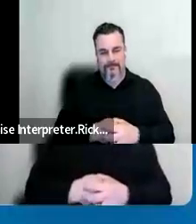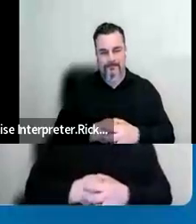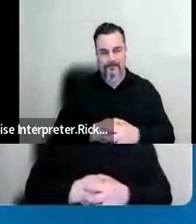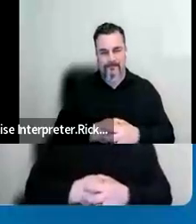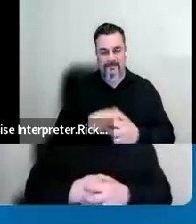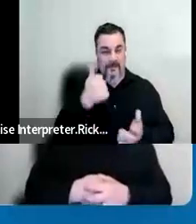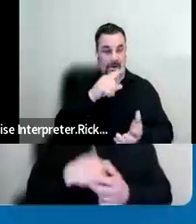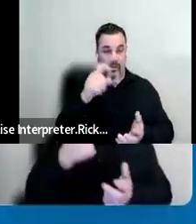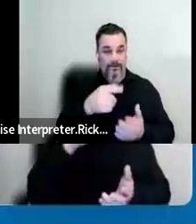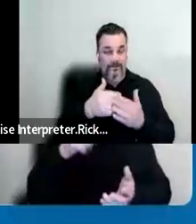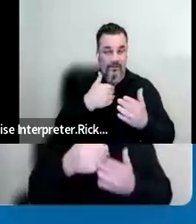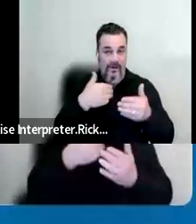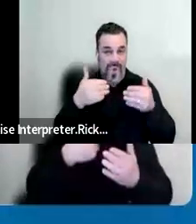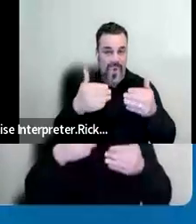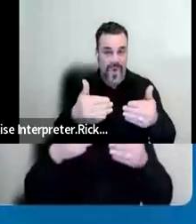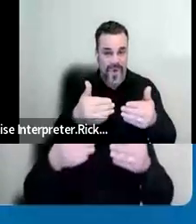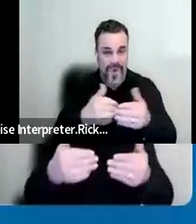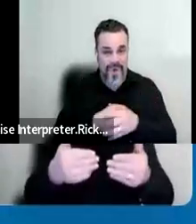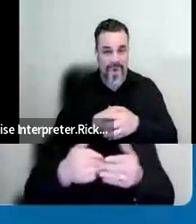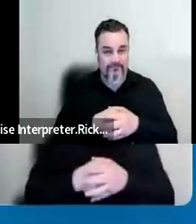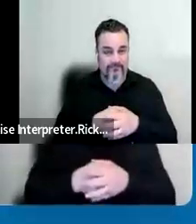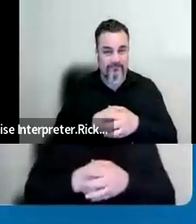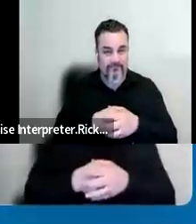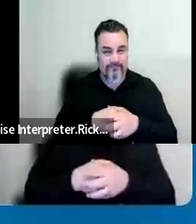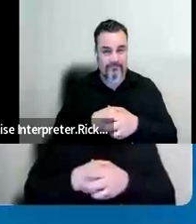Any questions before I go forward?